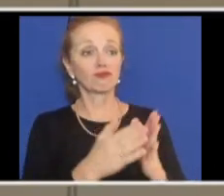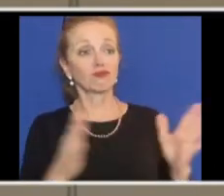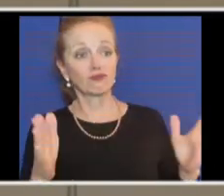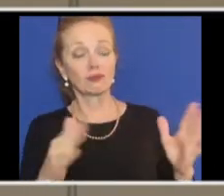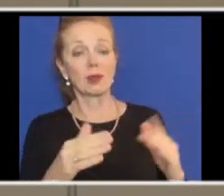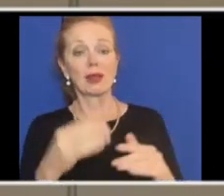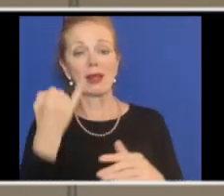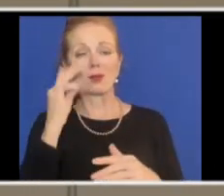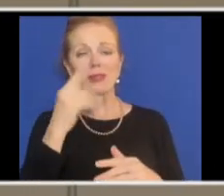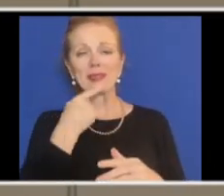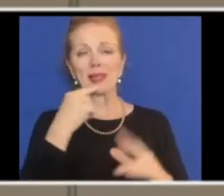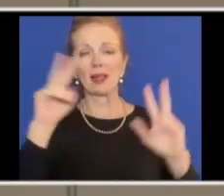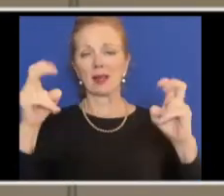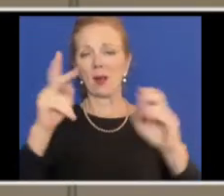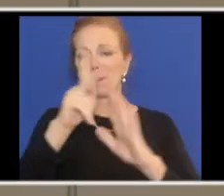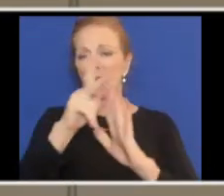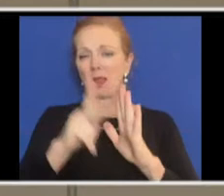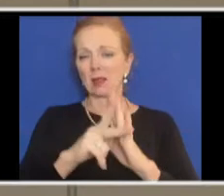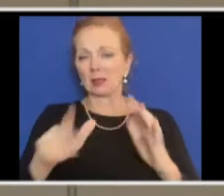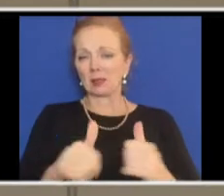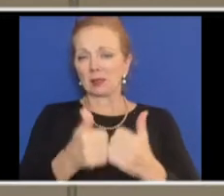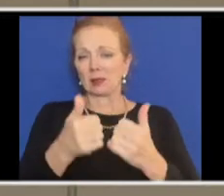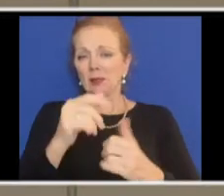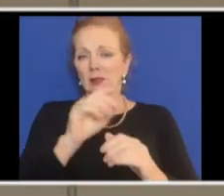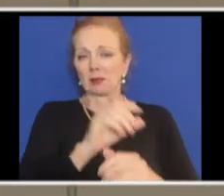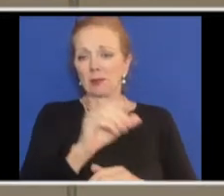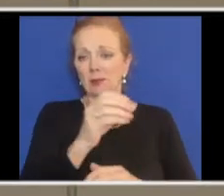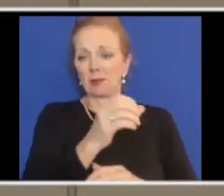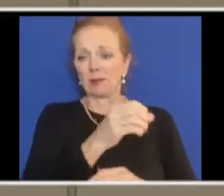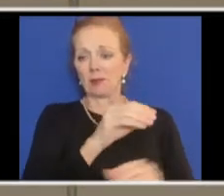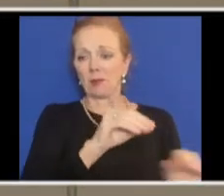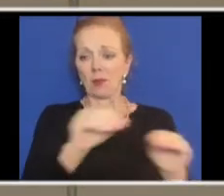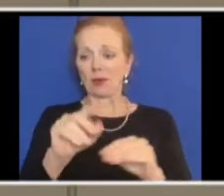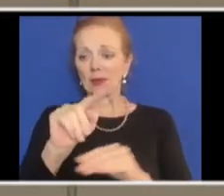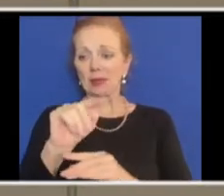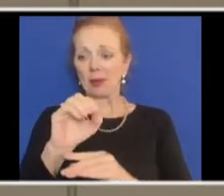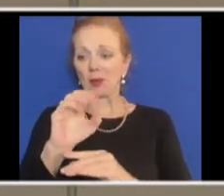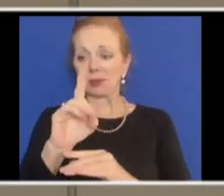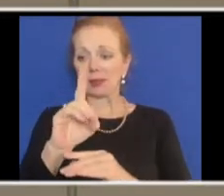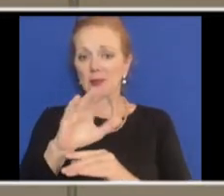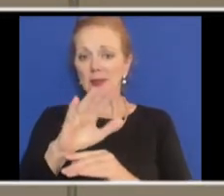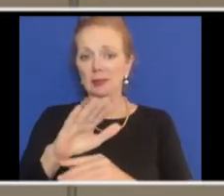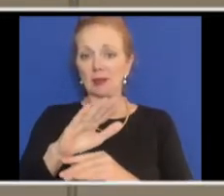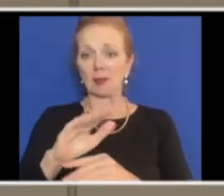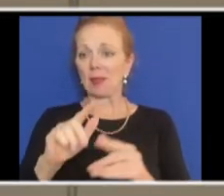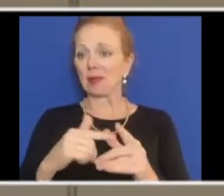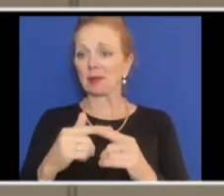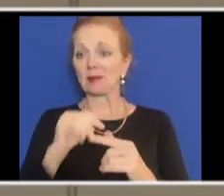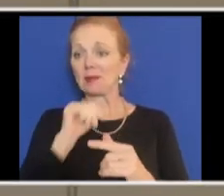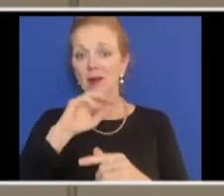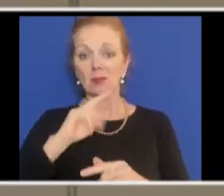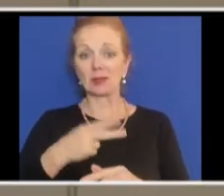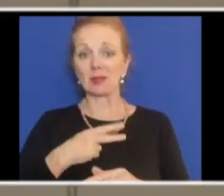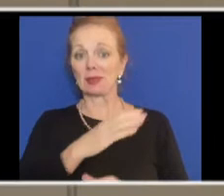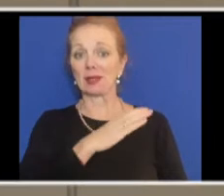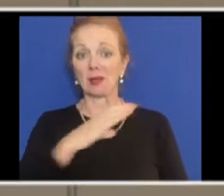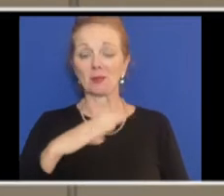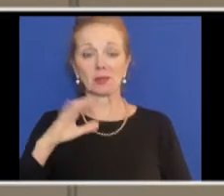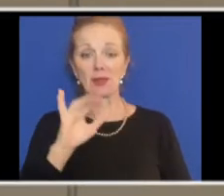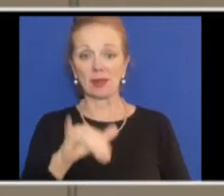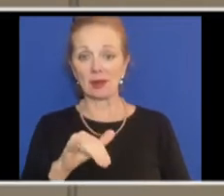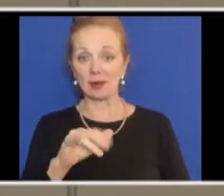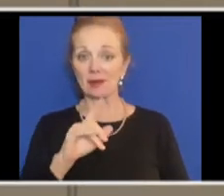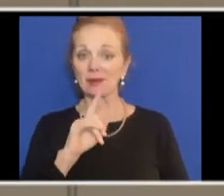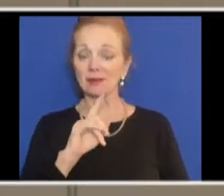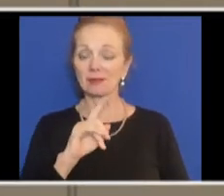challenged when putting Tod District here but then say we wouldn't be upset if council did it I'm